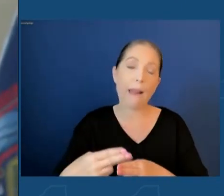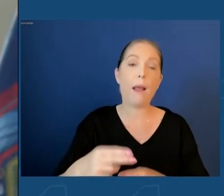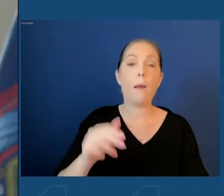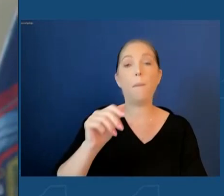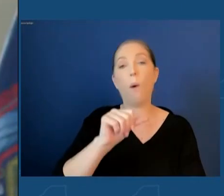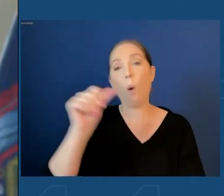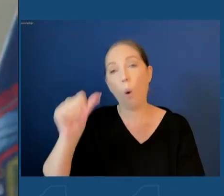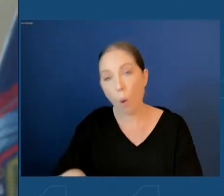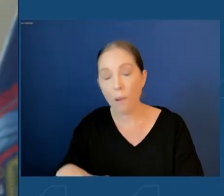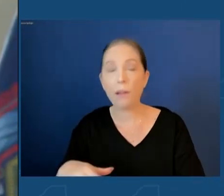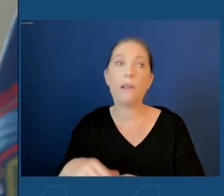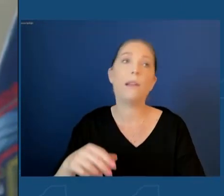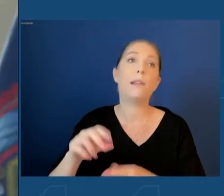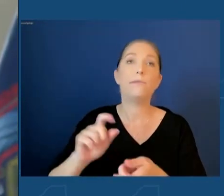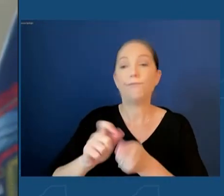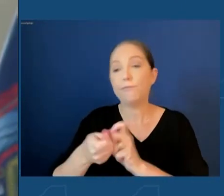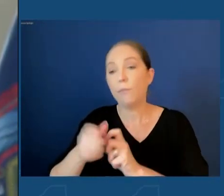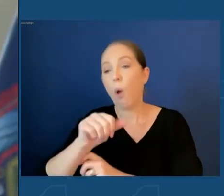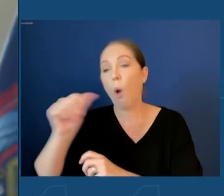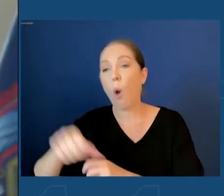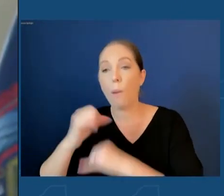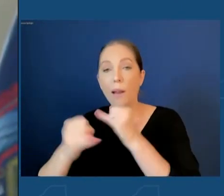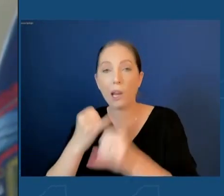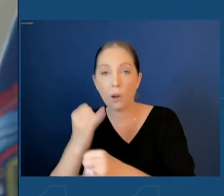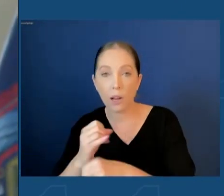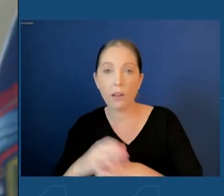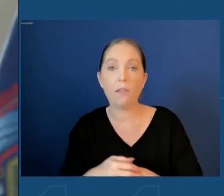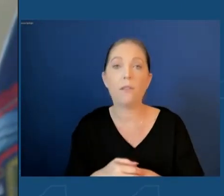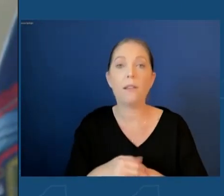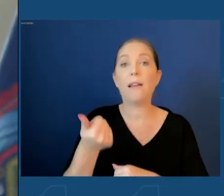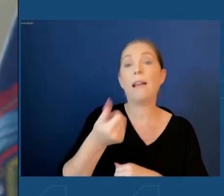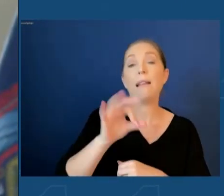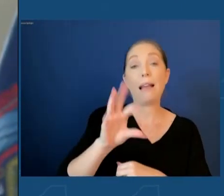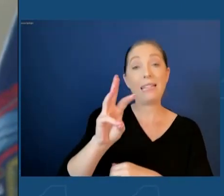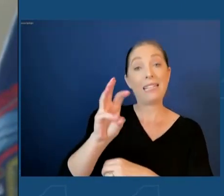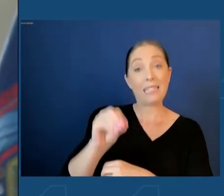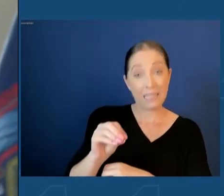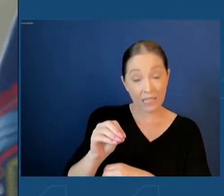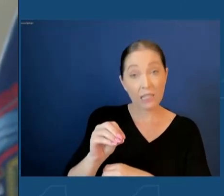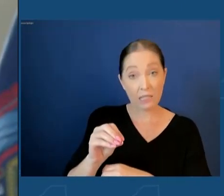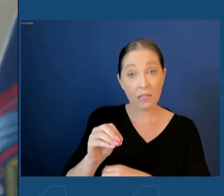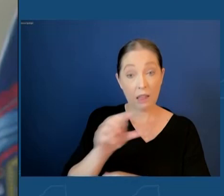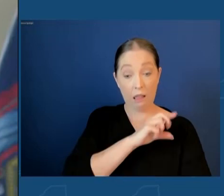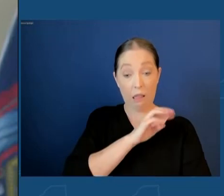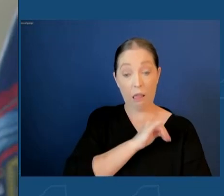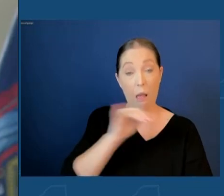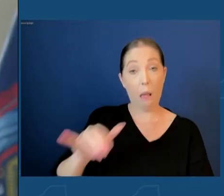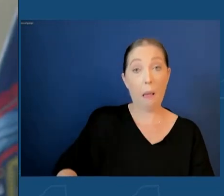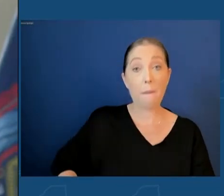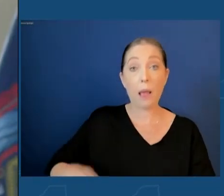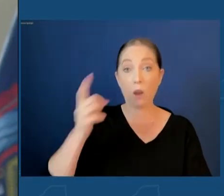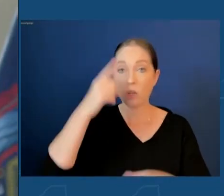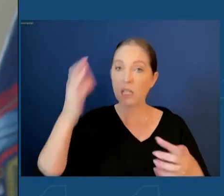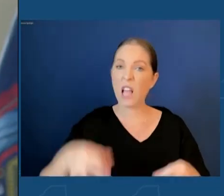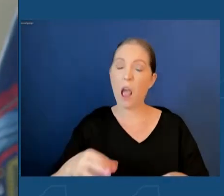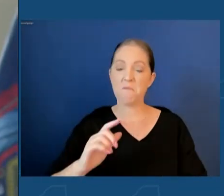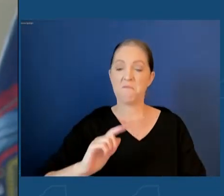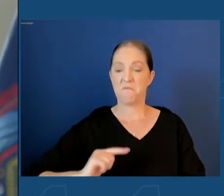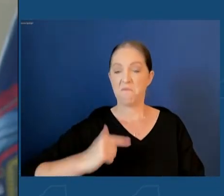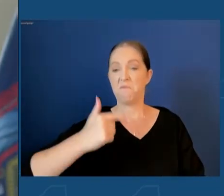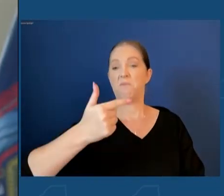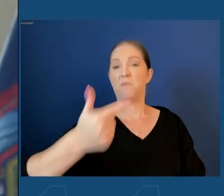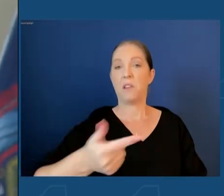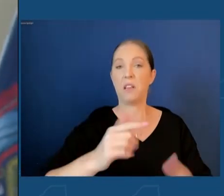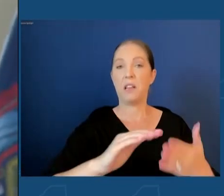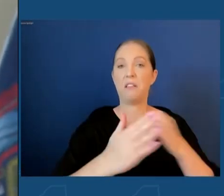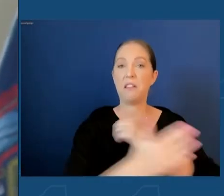went through a lot of changes. In 1960, Mayor Corning decided to turn the airport over to the county. We paid him $4.4